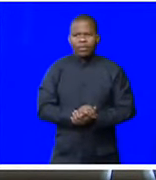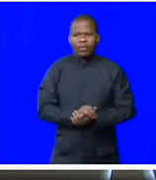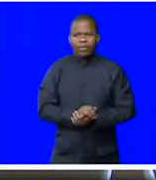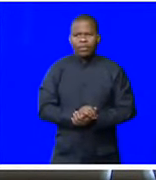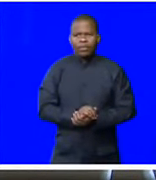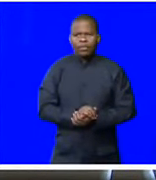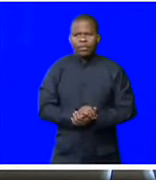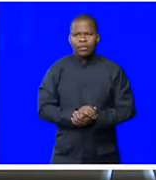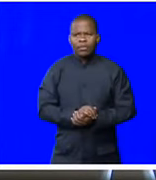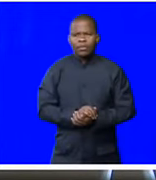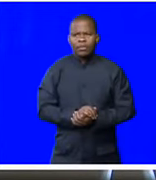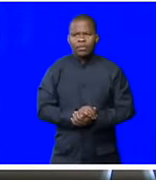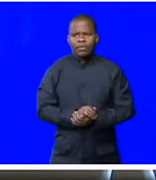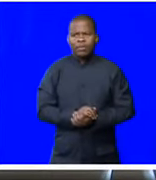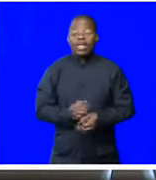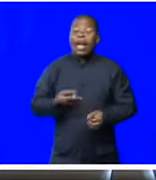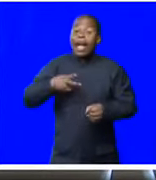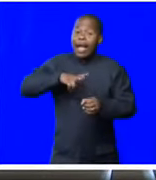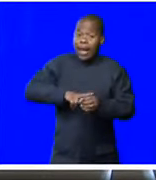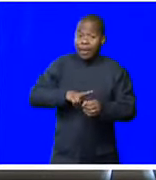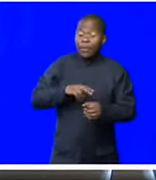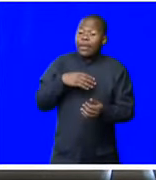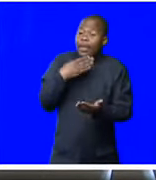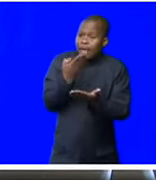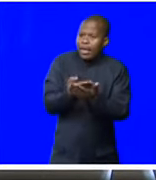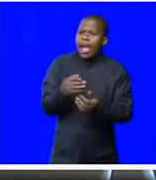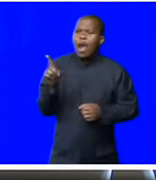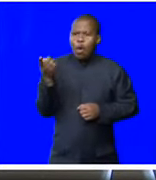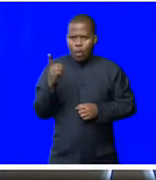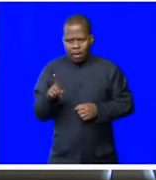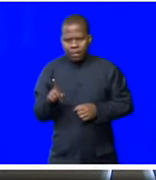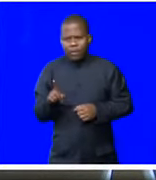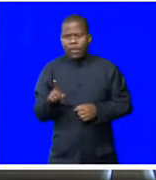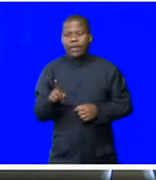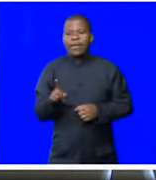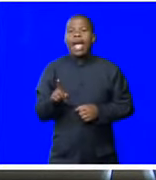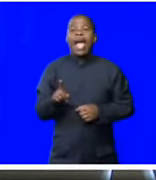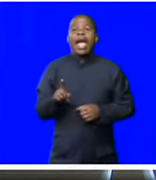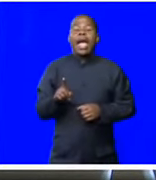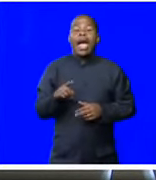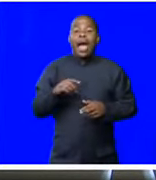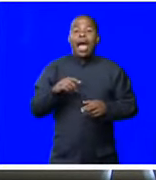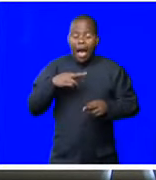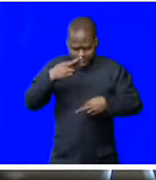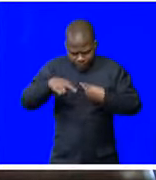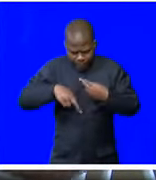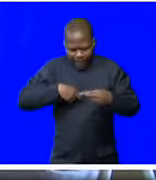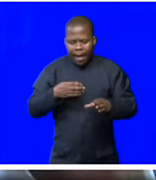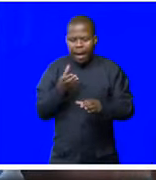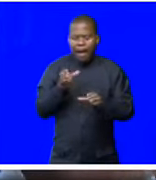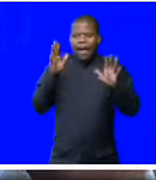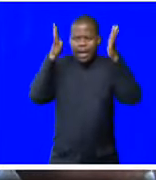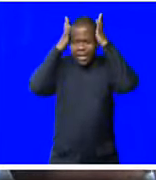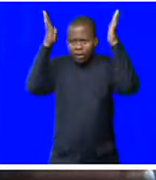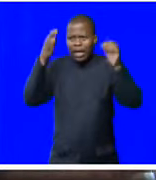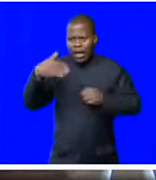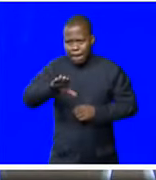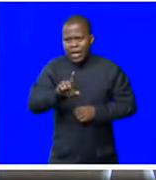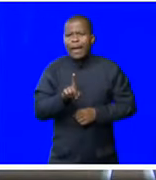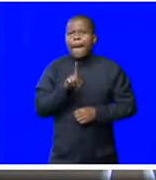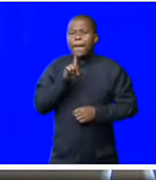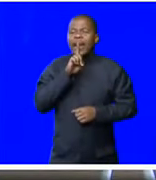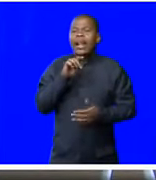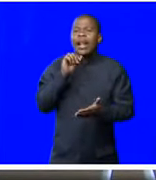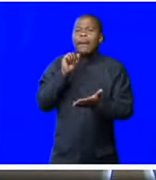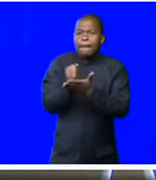situation. We can only request Mr. Gadi to respect us as a sovereign country. We don't mind them coming to dance in the border Toito.